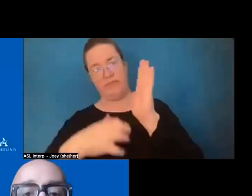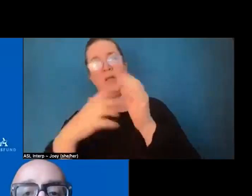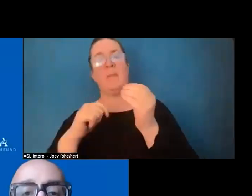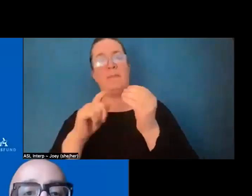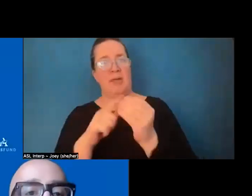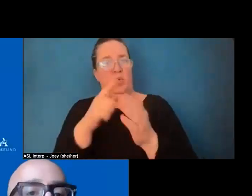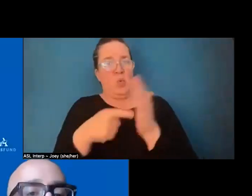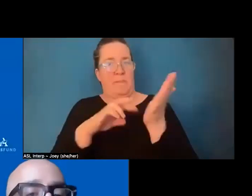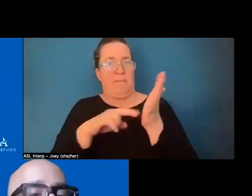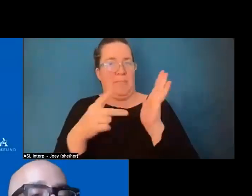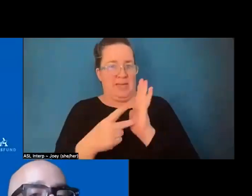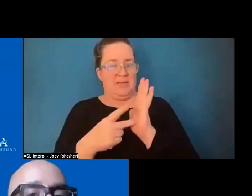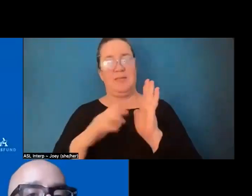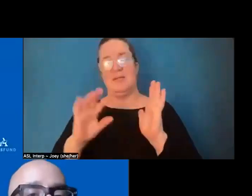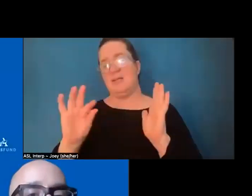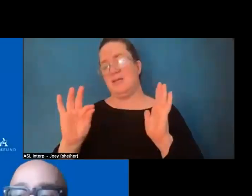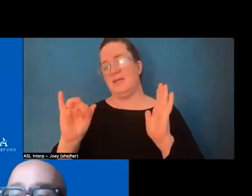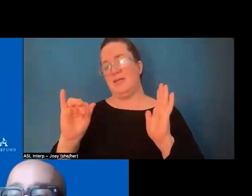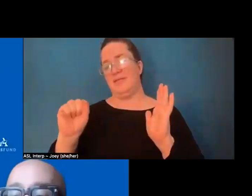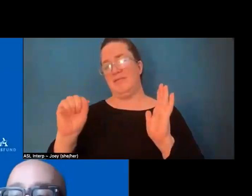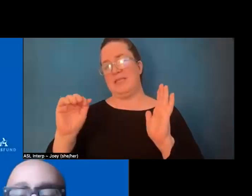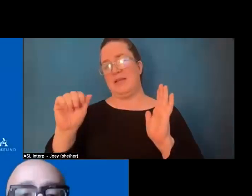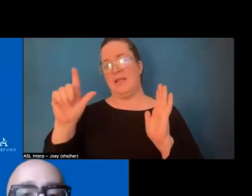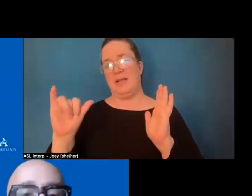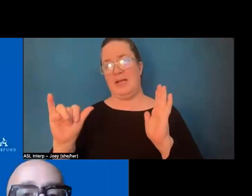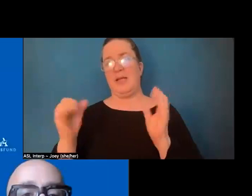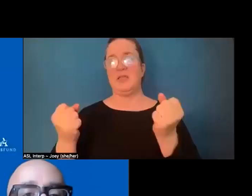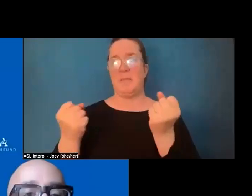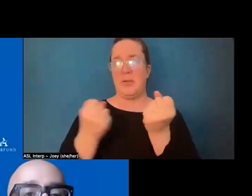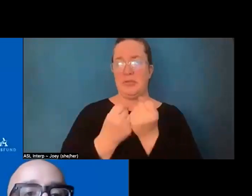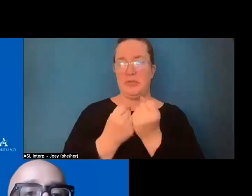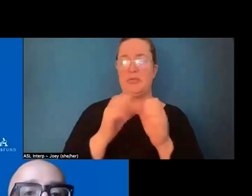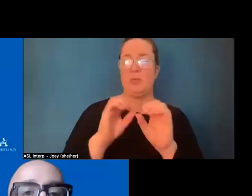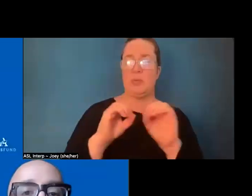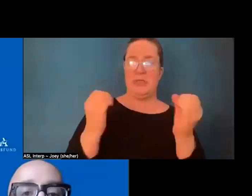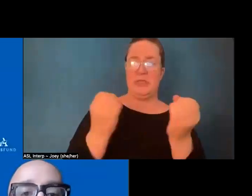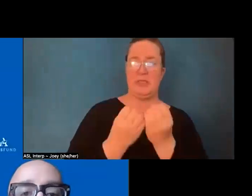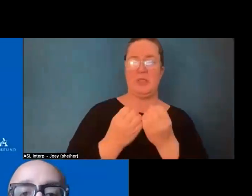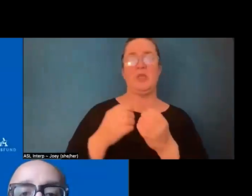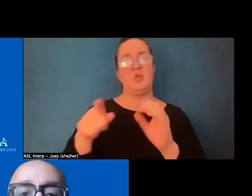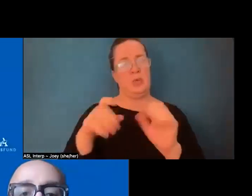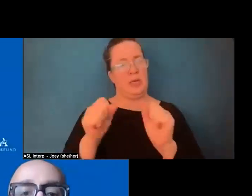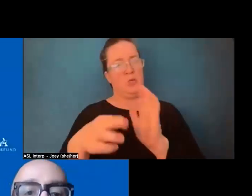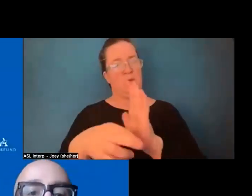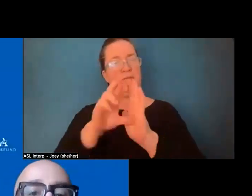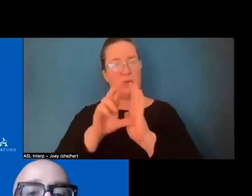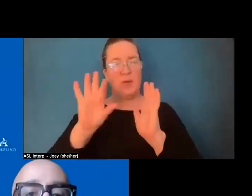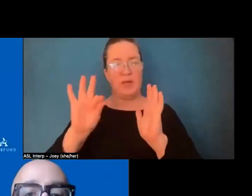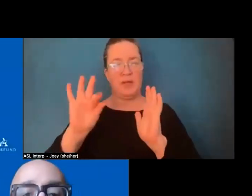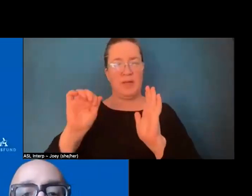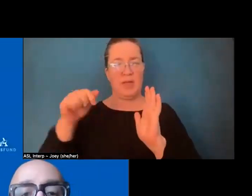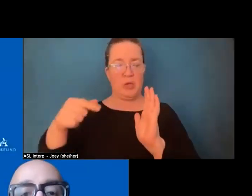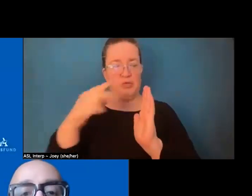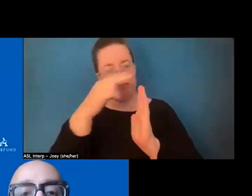encourage you to refer to this section before beginning your application. And if you have any questions, please reach out to our grant making